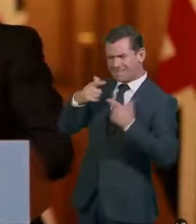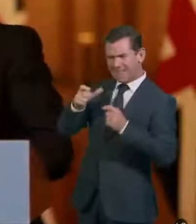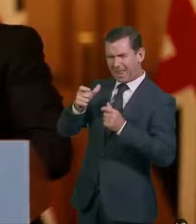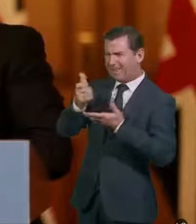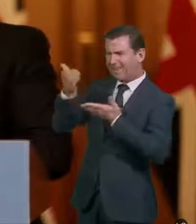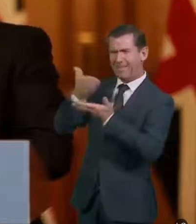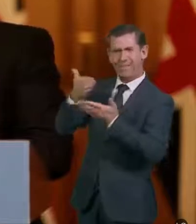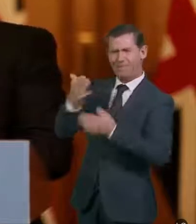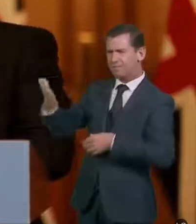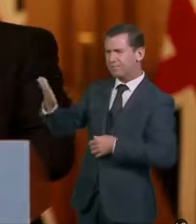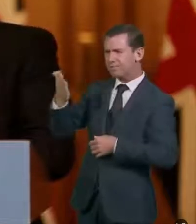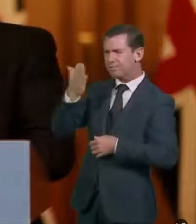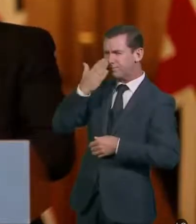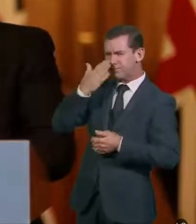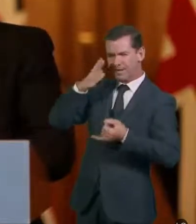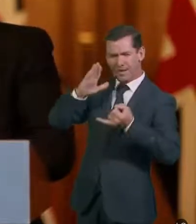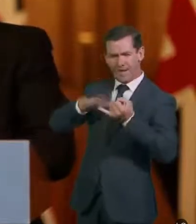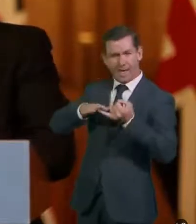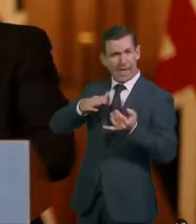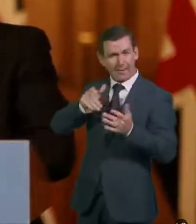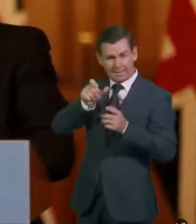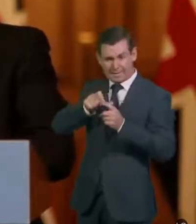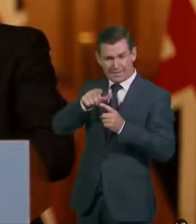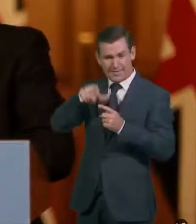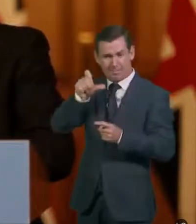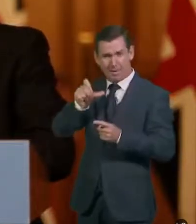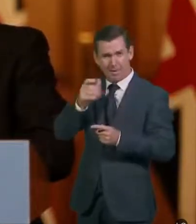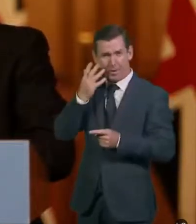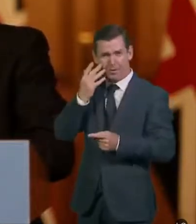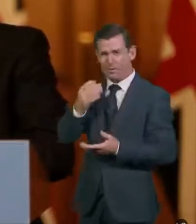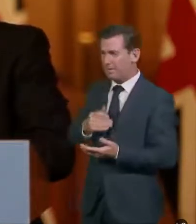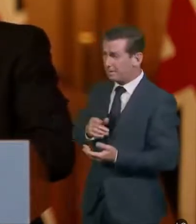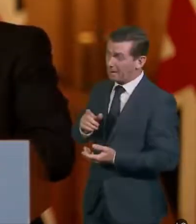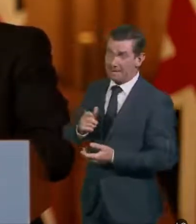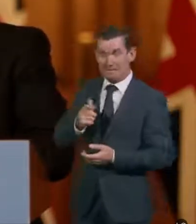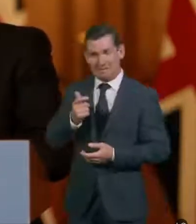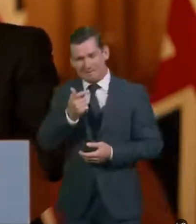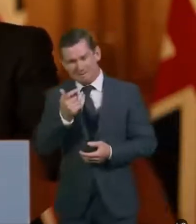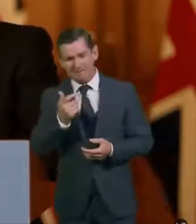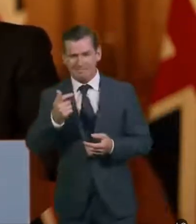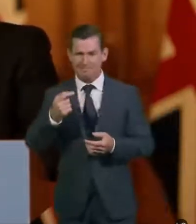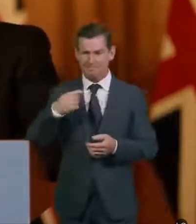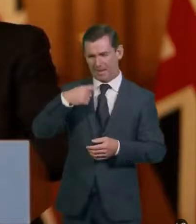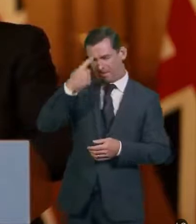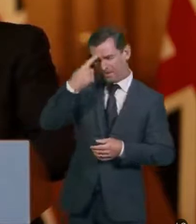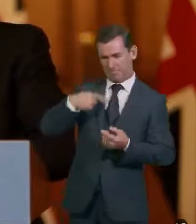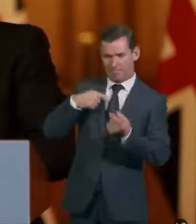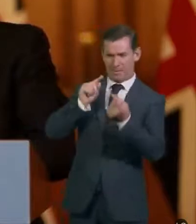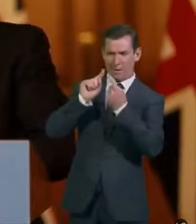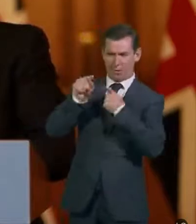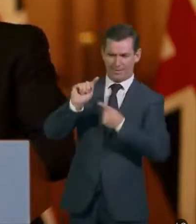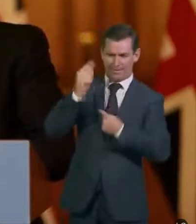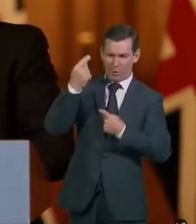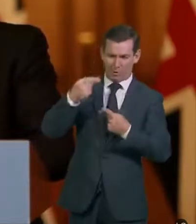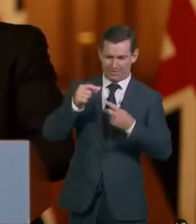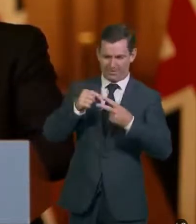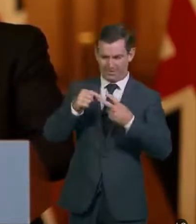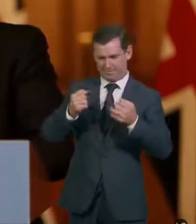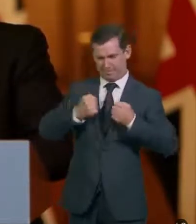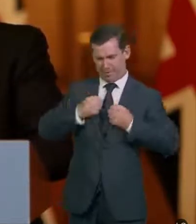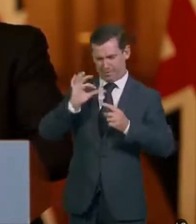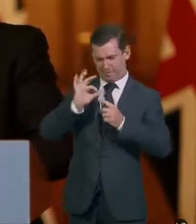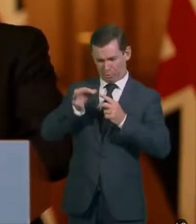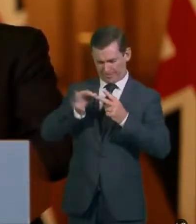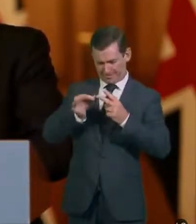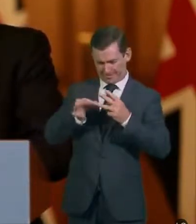I take the bits that are meant for me, Patrick? Look, Matt, we want the local